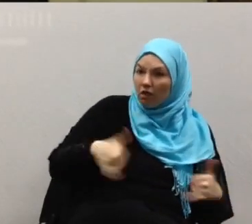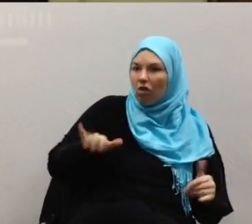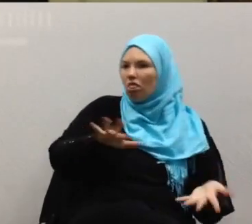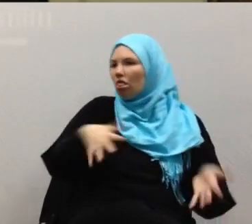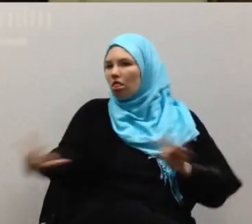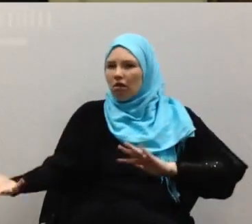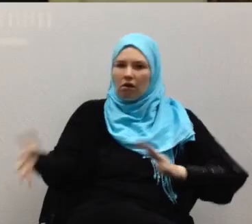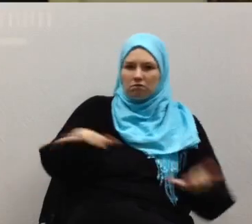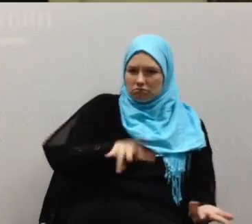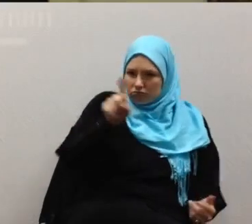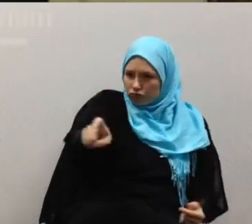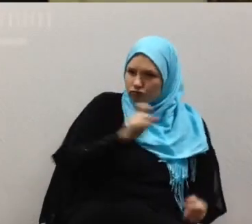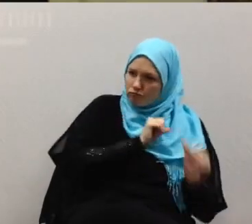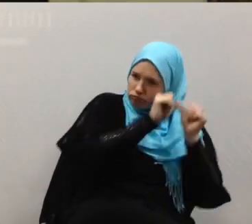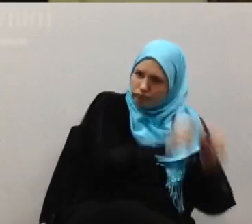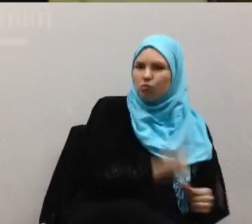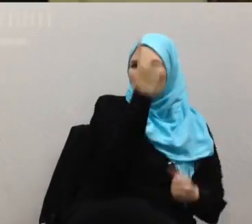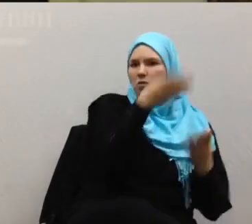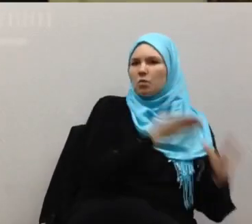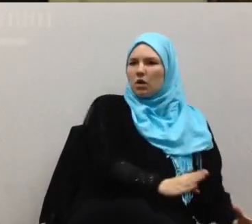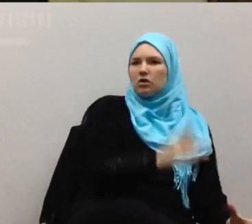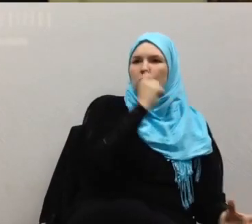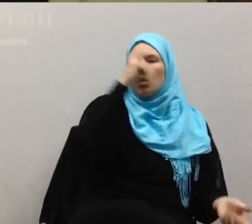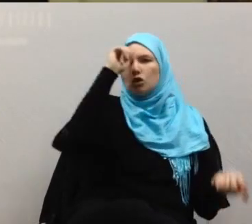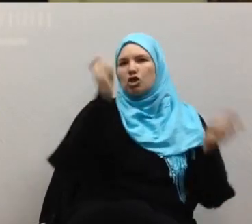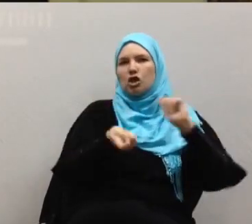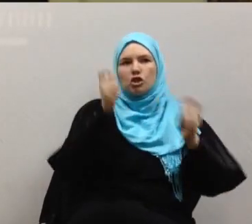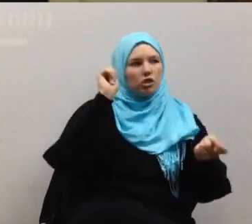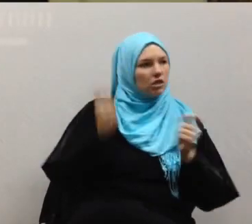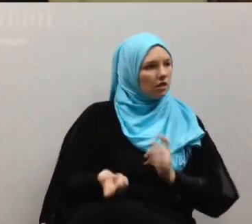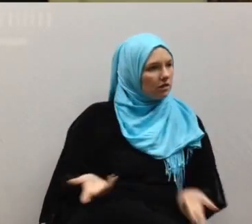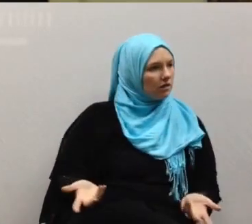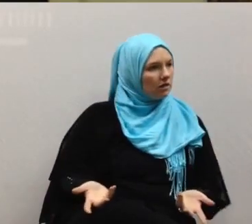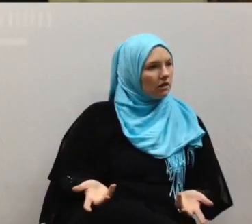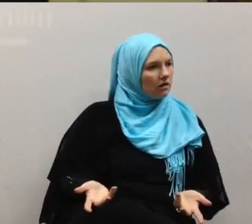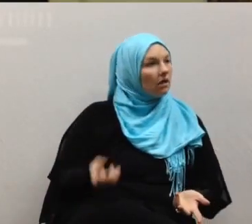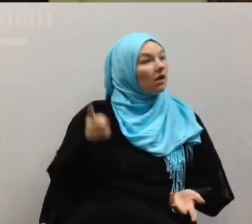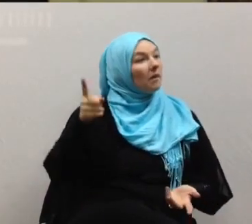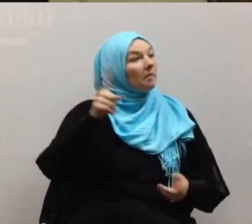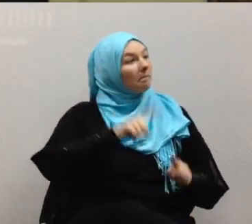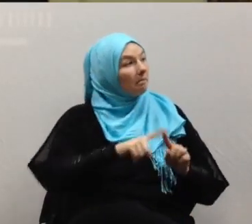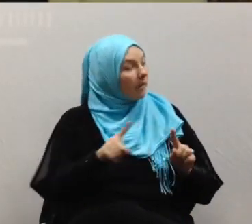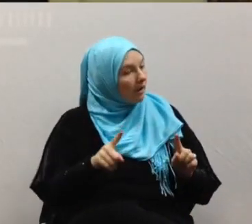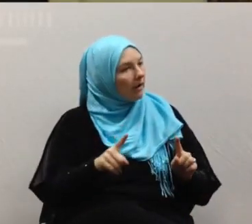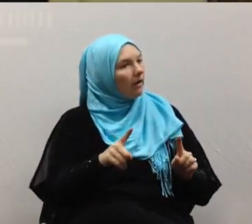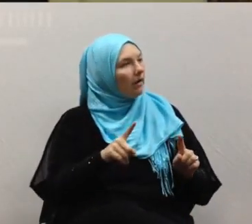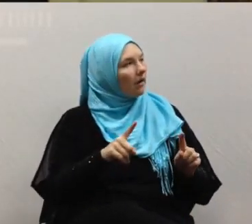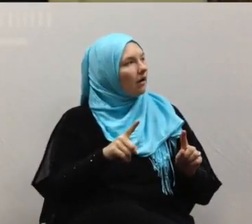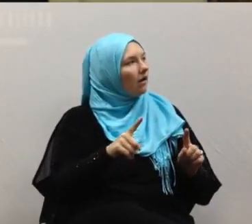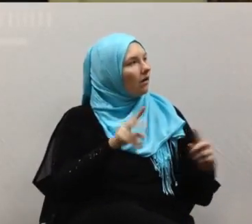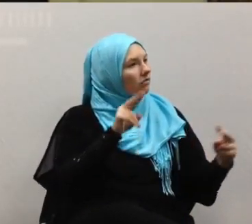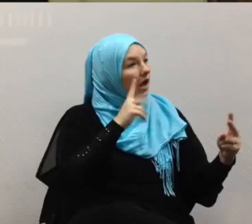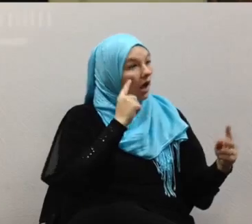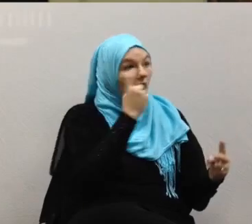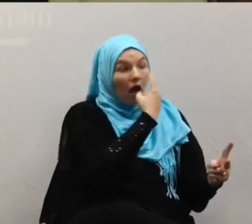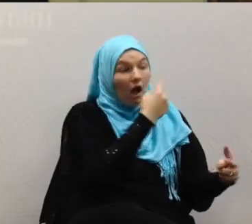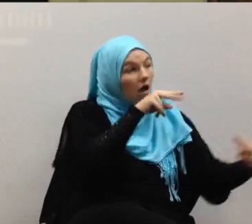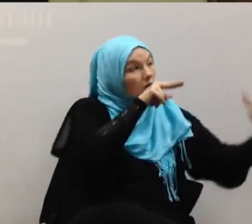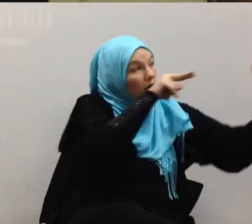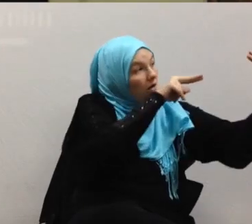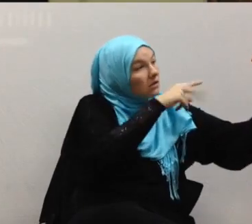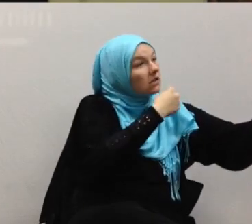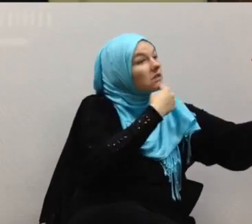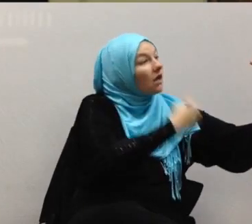hypocrites. They work against you, but when they meet you, they look you in the eye and they say,